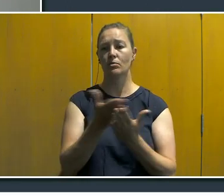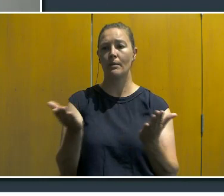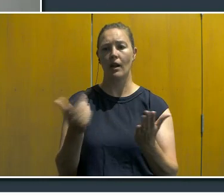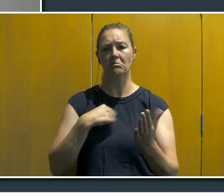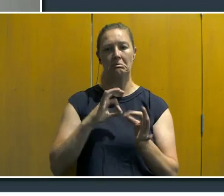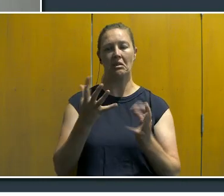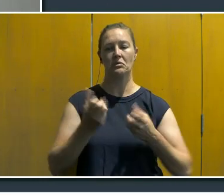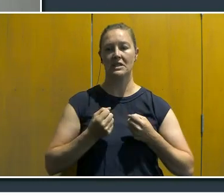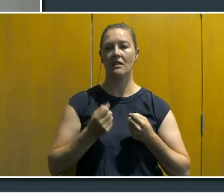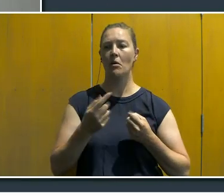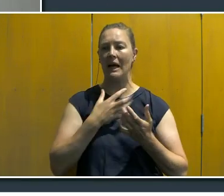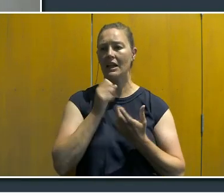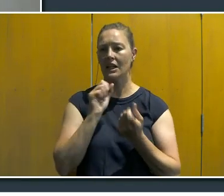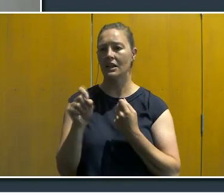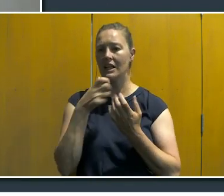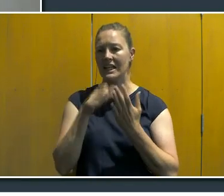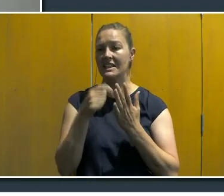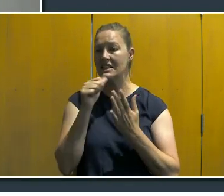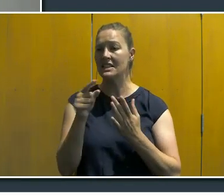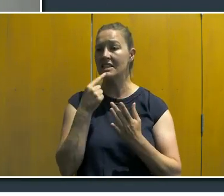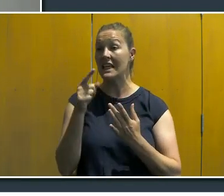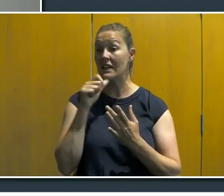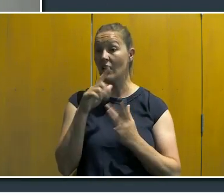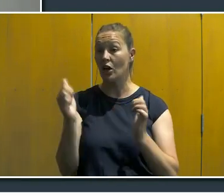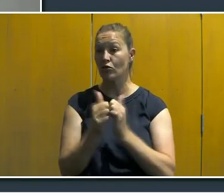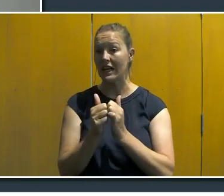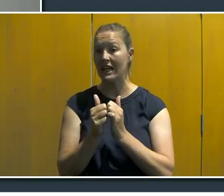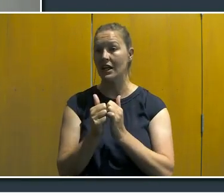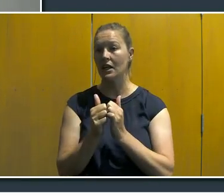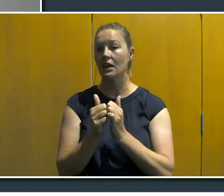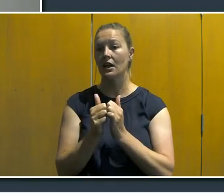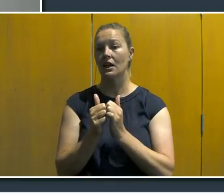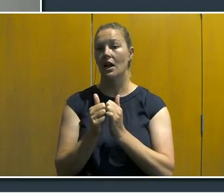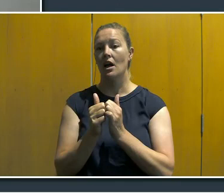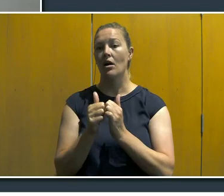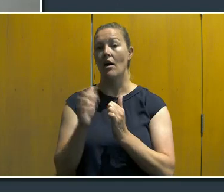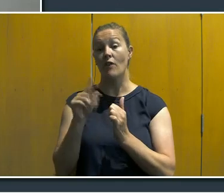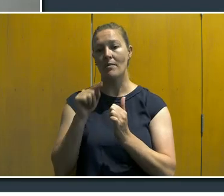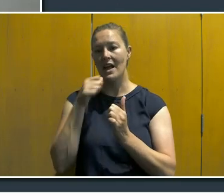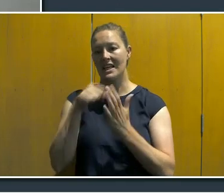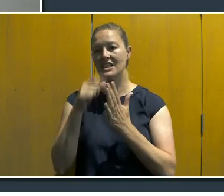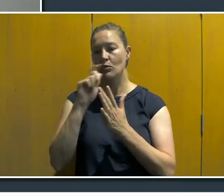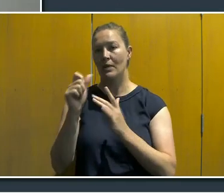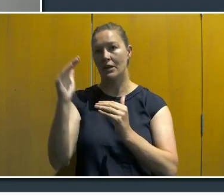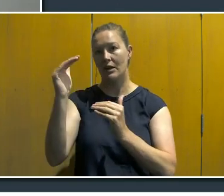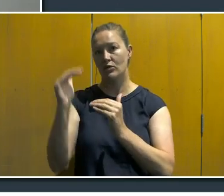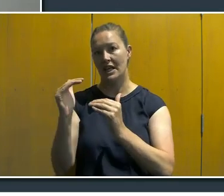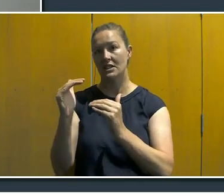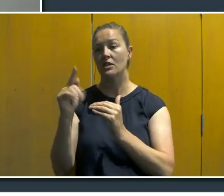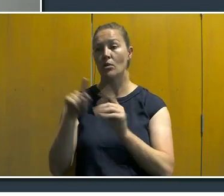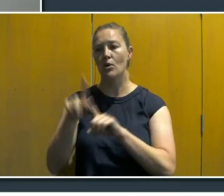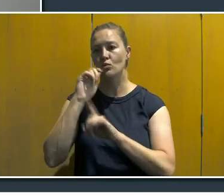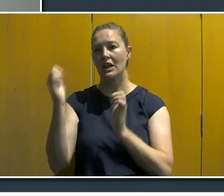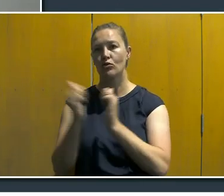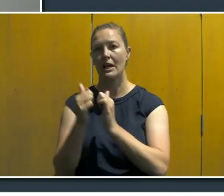with the conditions. Well, a lot of the people were going to get a slight reduction, so naturally they would agree with that because they had